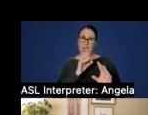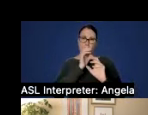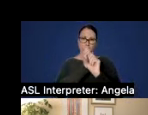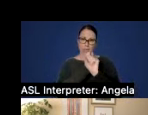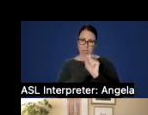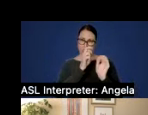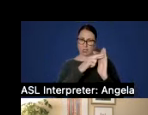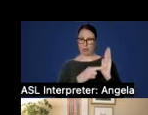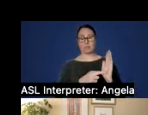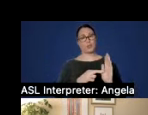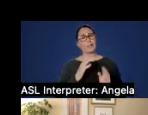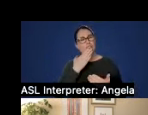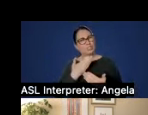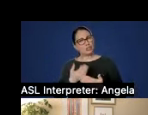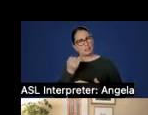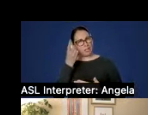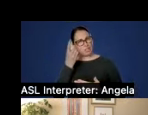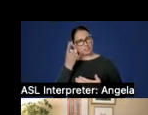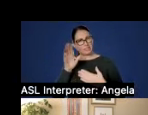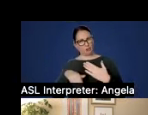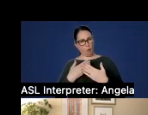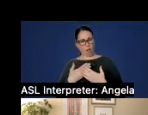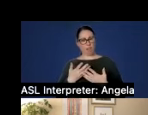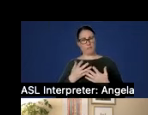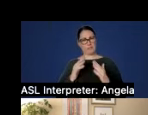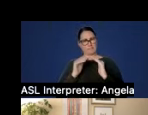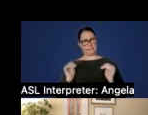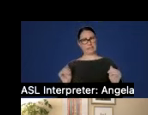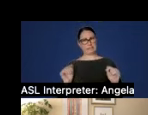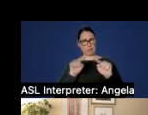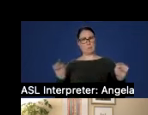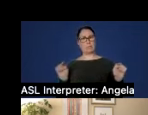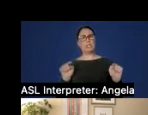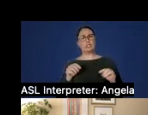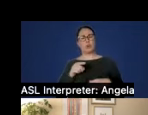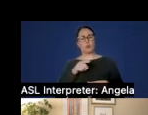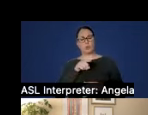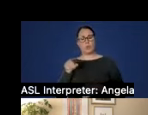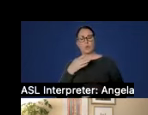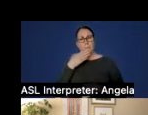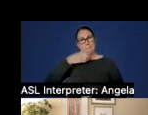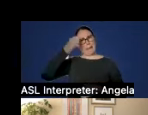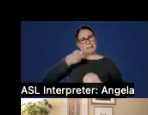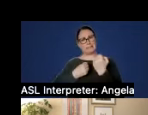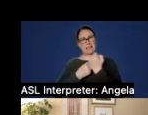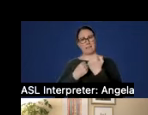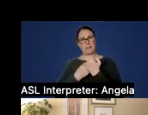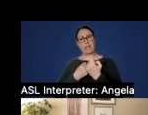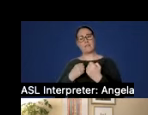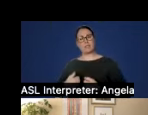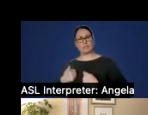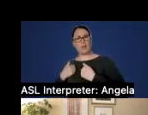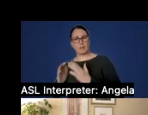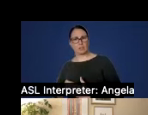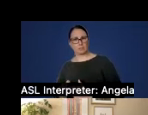to understand what you're getting into so that you can best advocate for the survivors you're serving. Next slide, please,